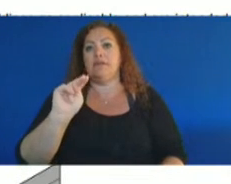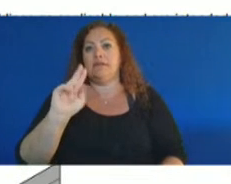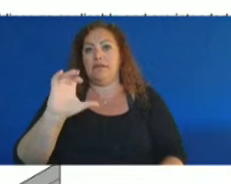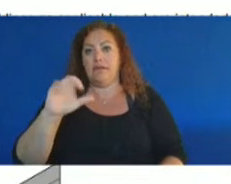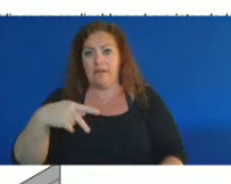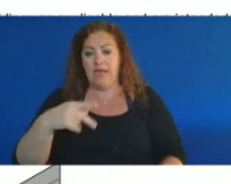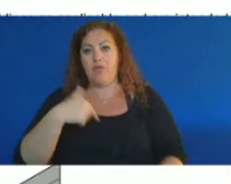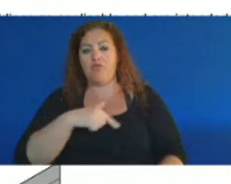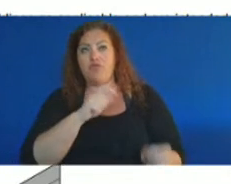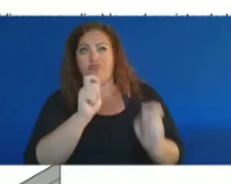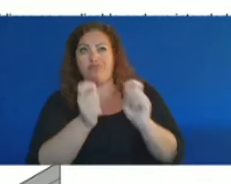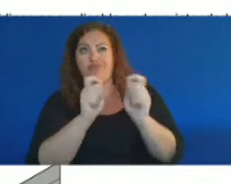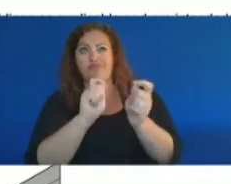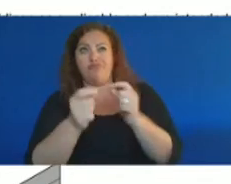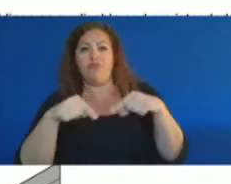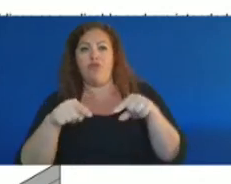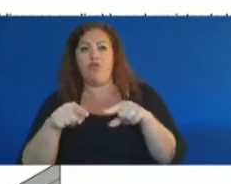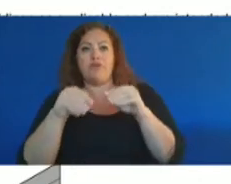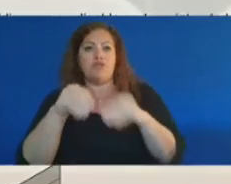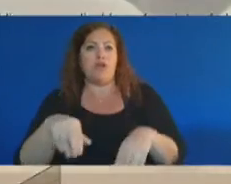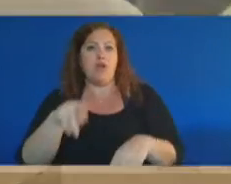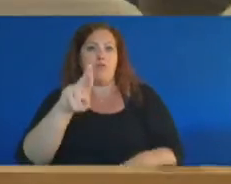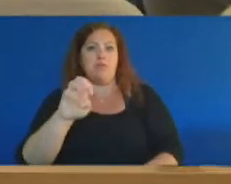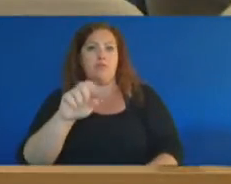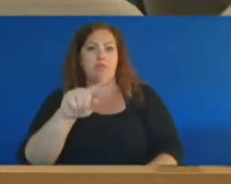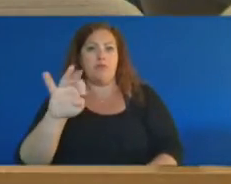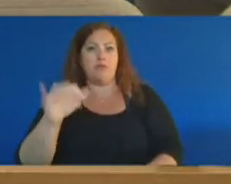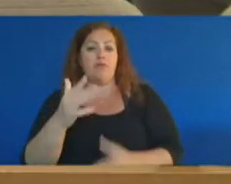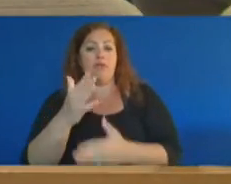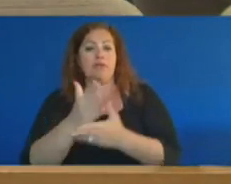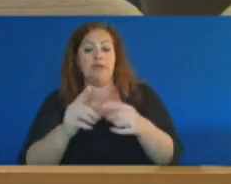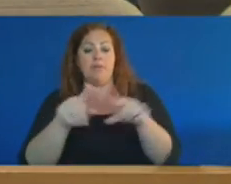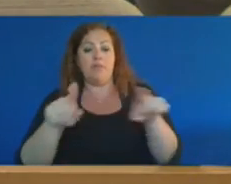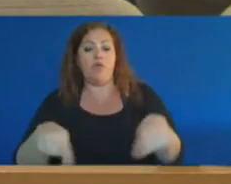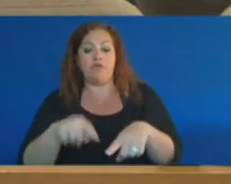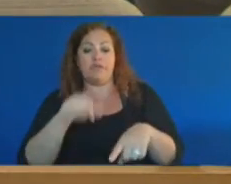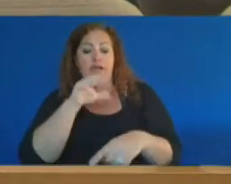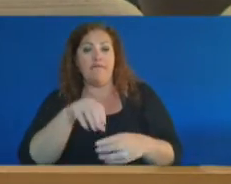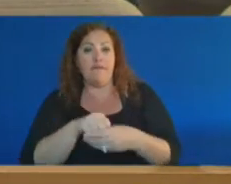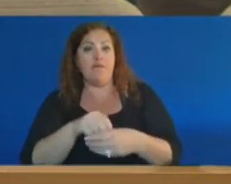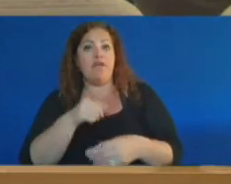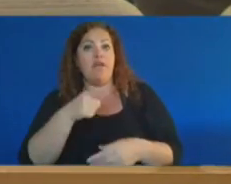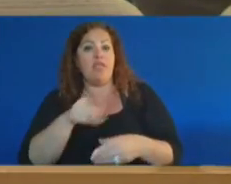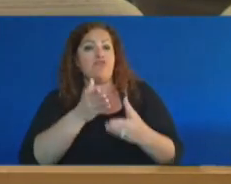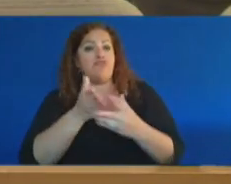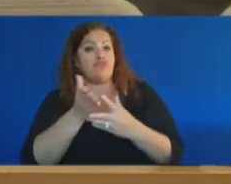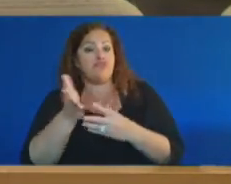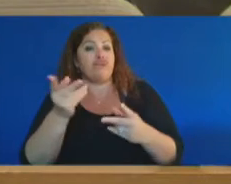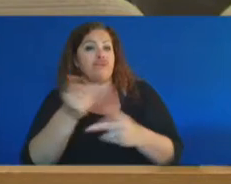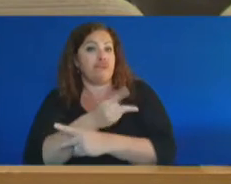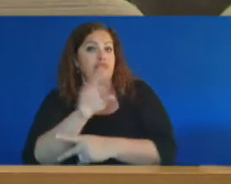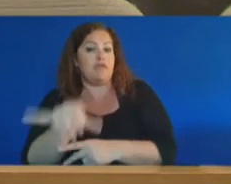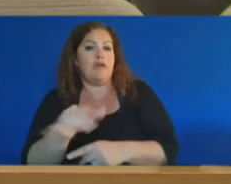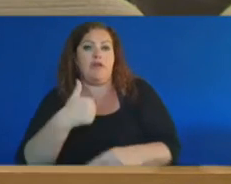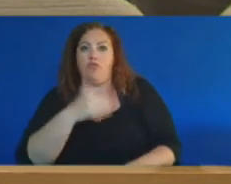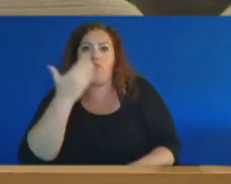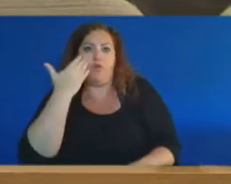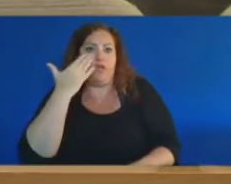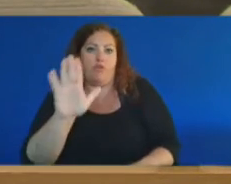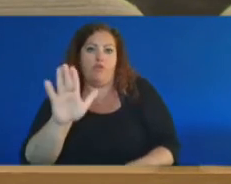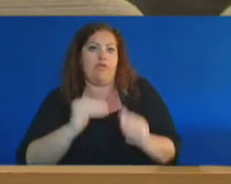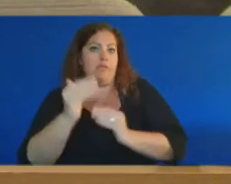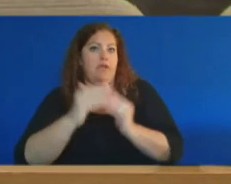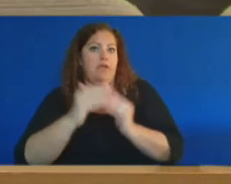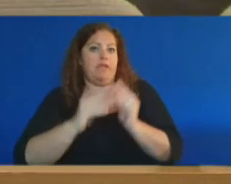we've dropped the rezoning we you know some some parcels are no longer involved so they're working through that uh we don't know what their Building height will be it'll